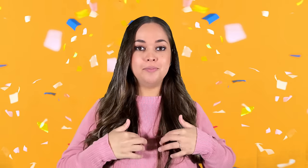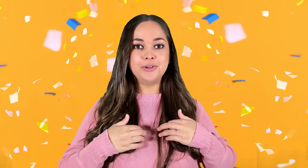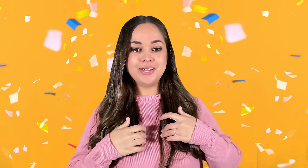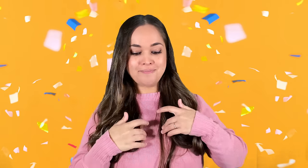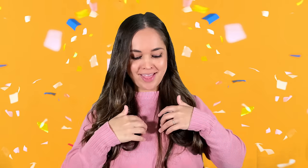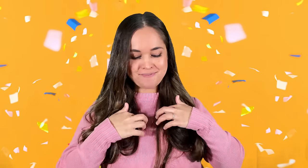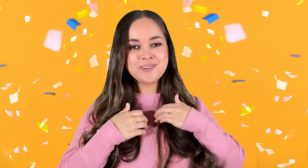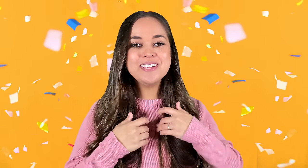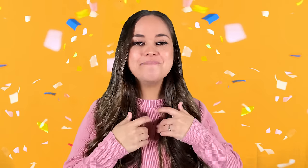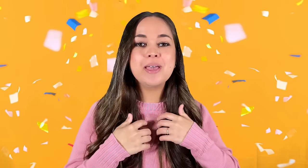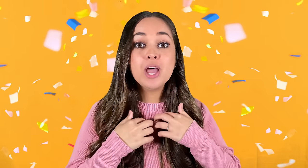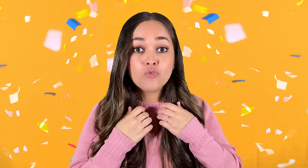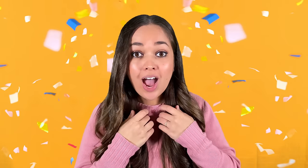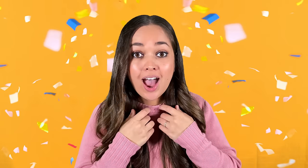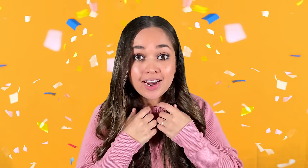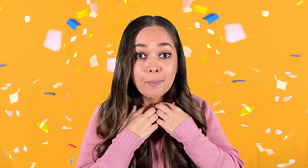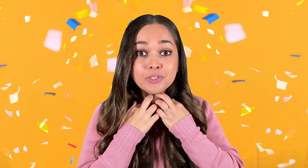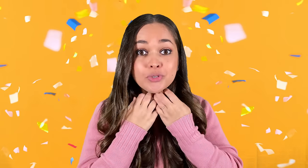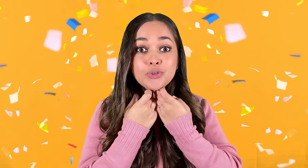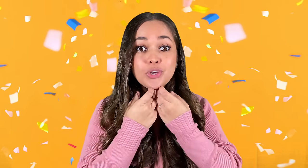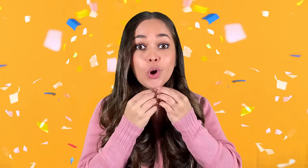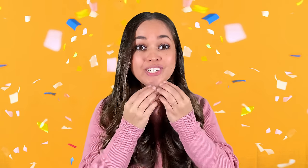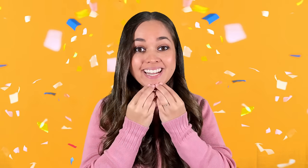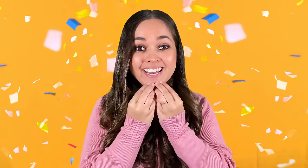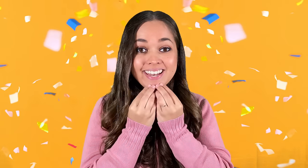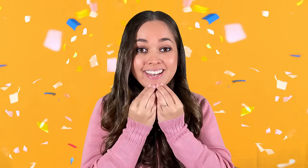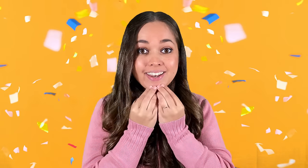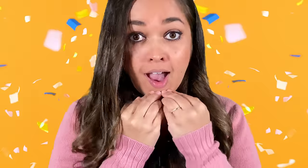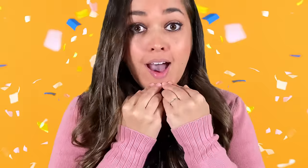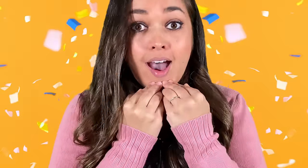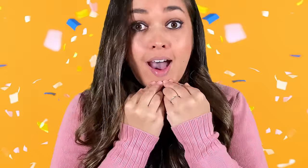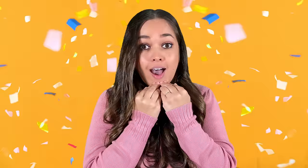Creep them, creep them, creep them right up to your chin.